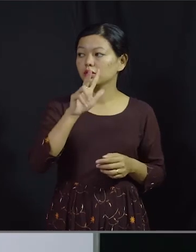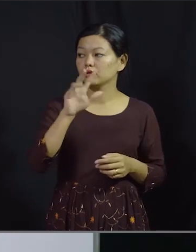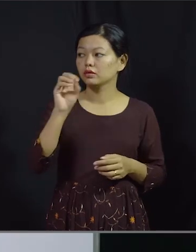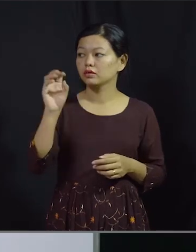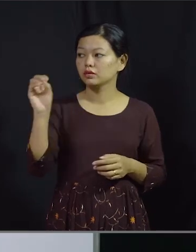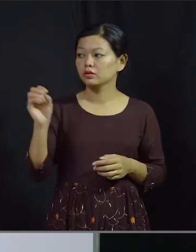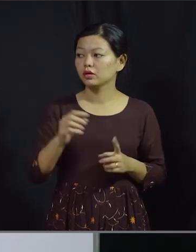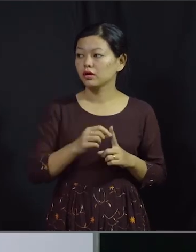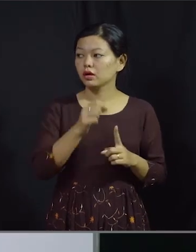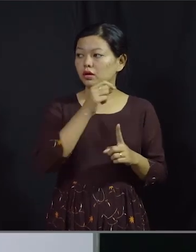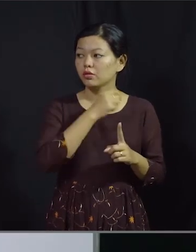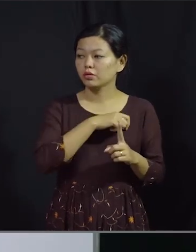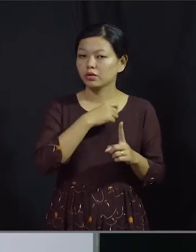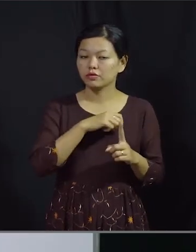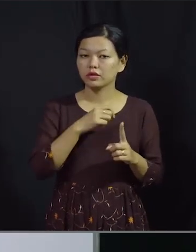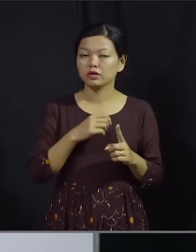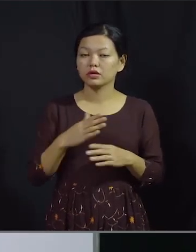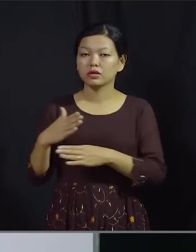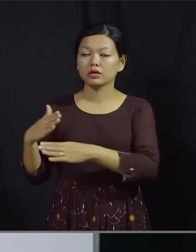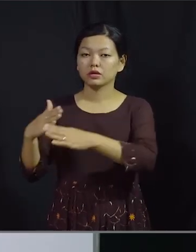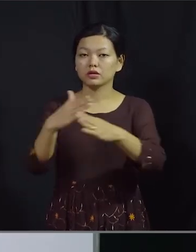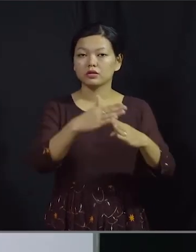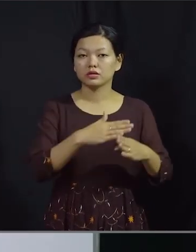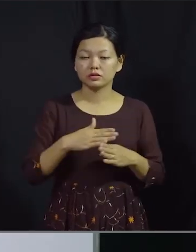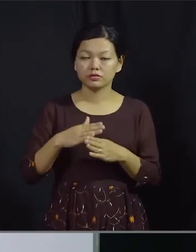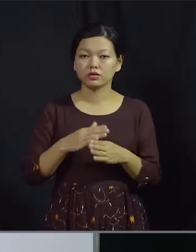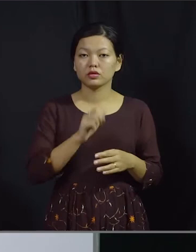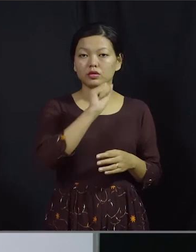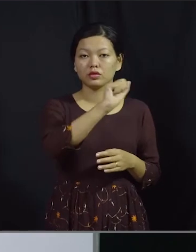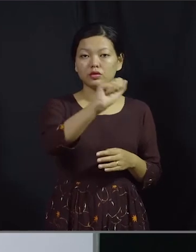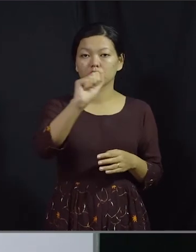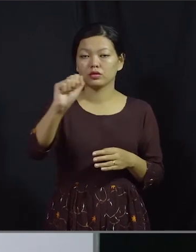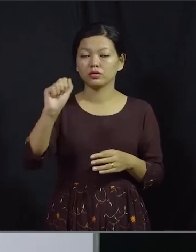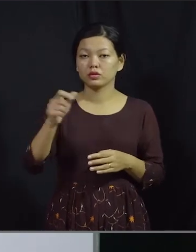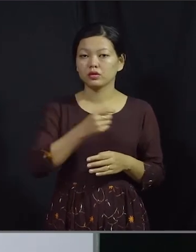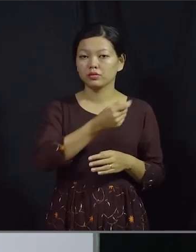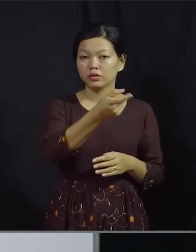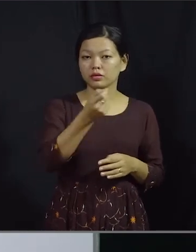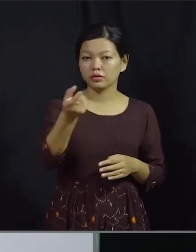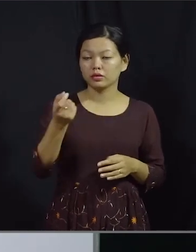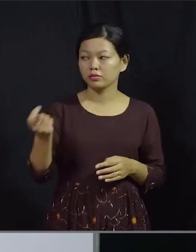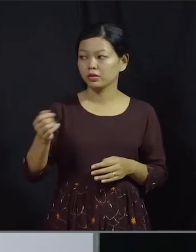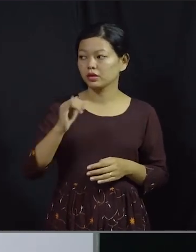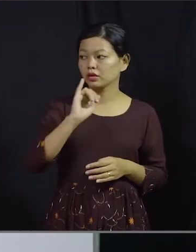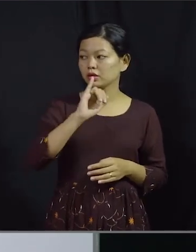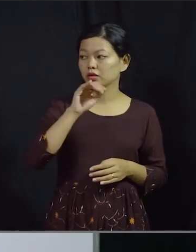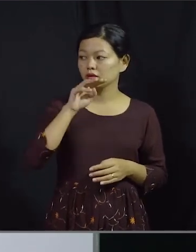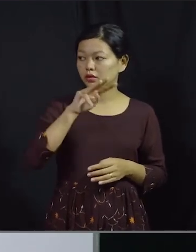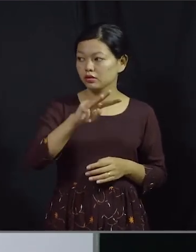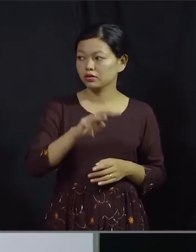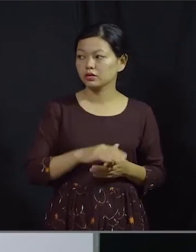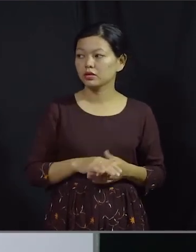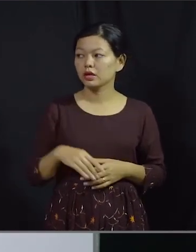on revaluation transferred to partners capital account, that is 6,000. The 6,000 is distributed in the ratio